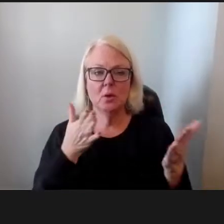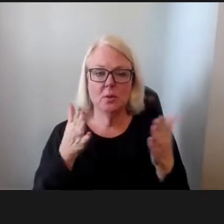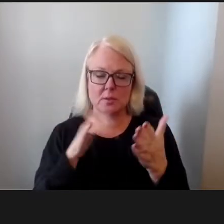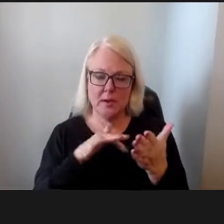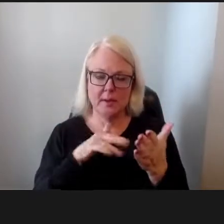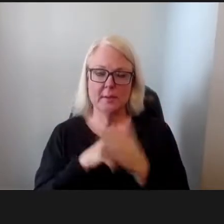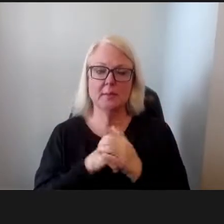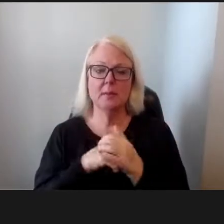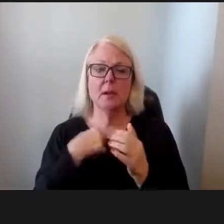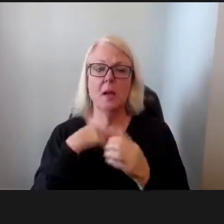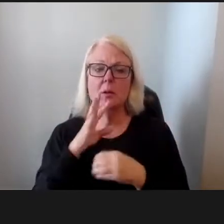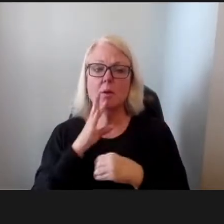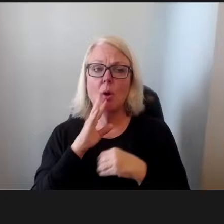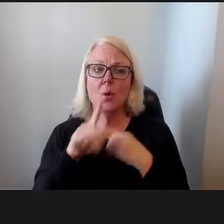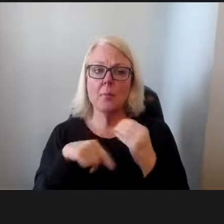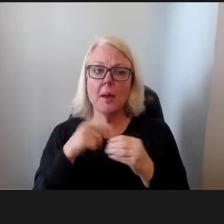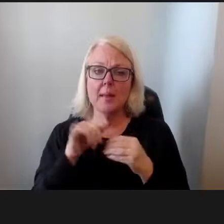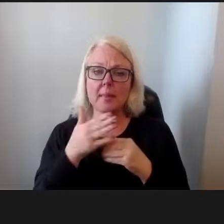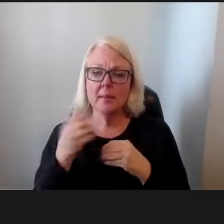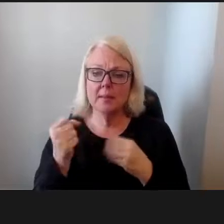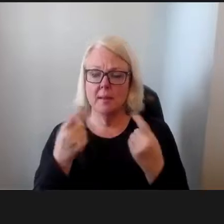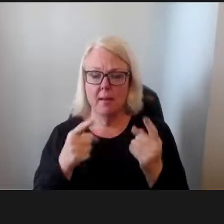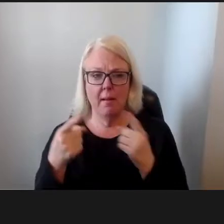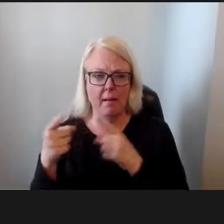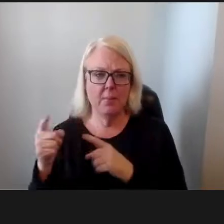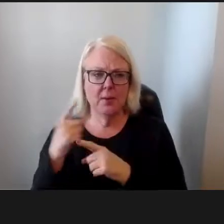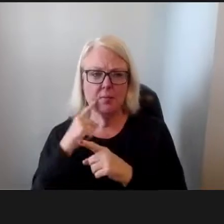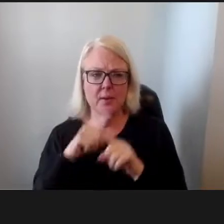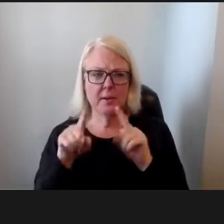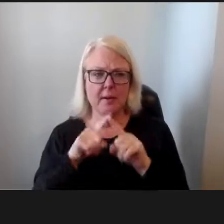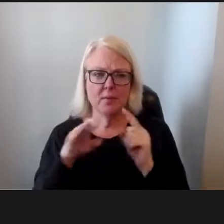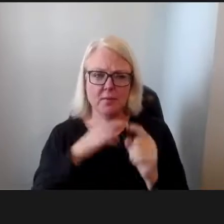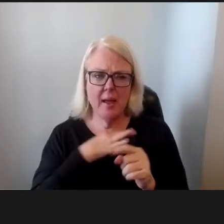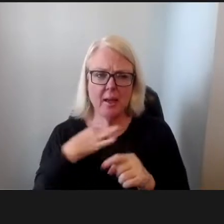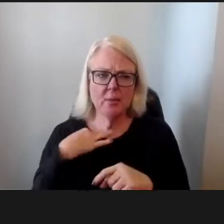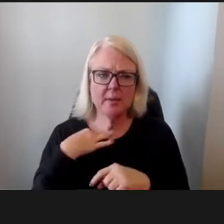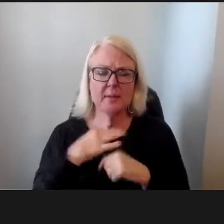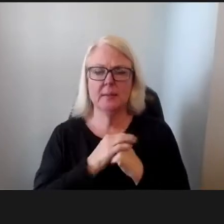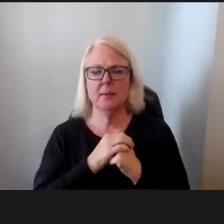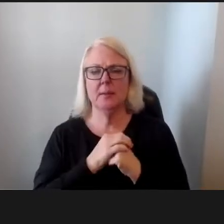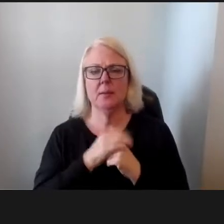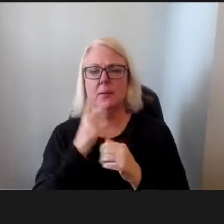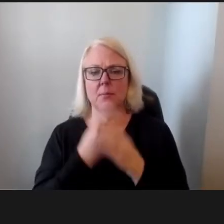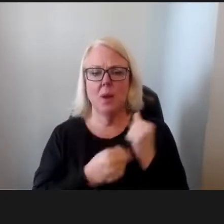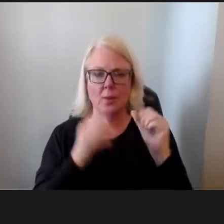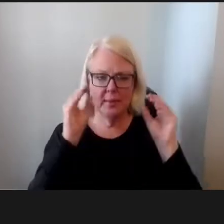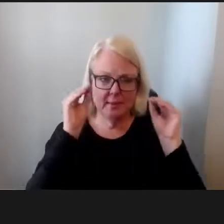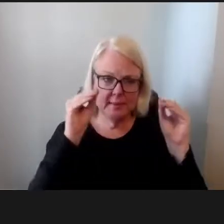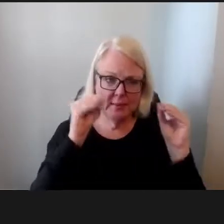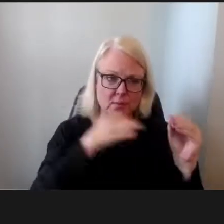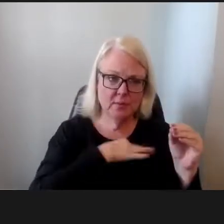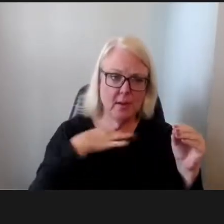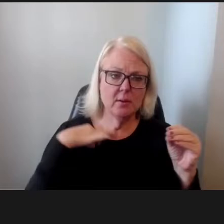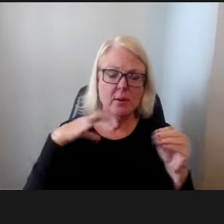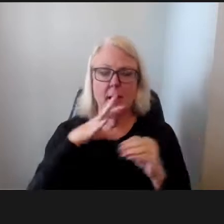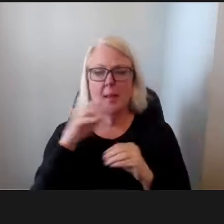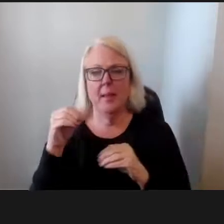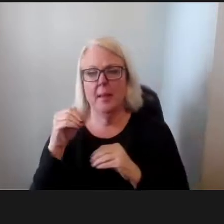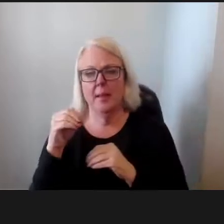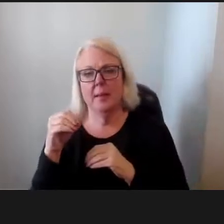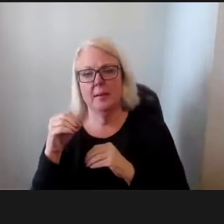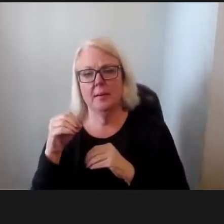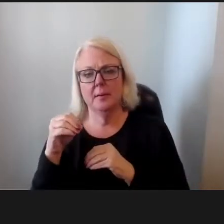when I talk about the things that have happened to different faculty, both teaching faculty and